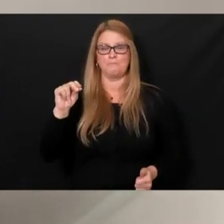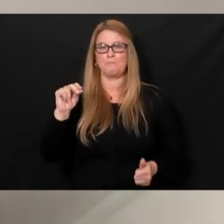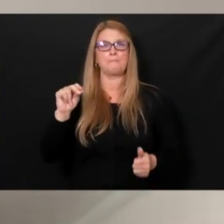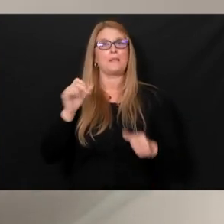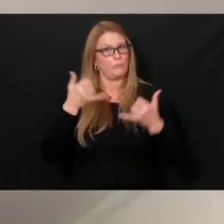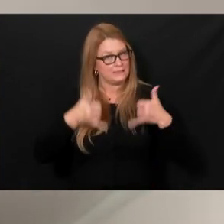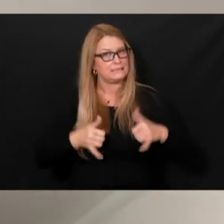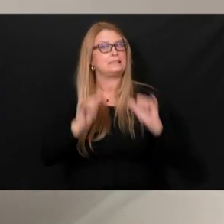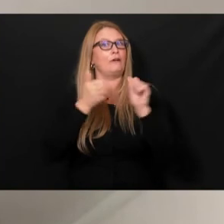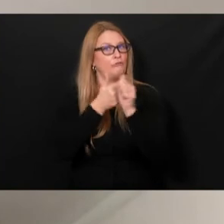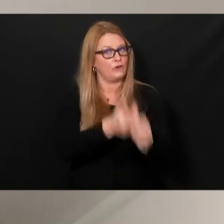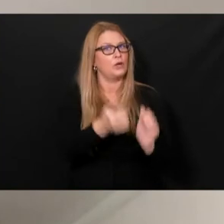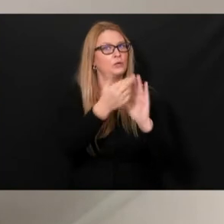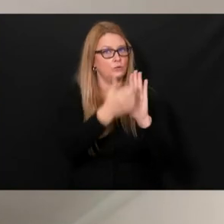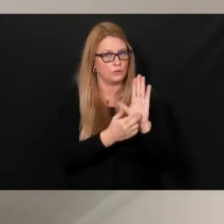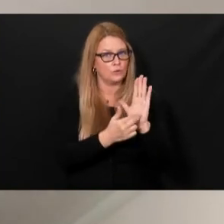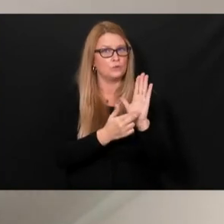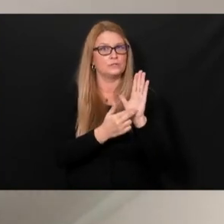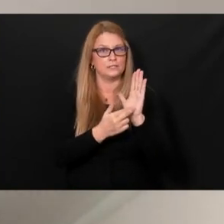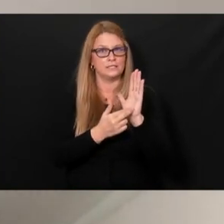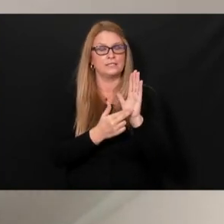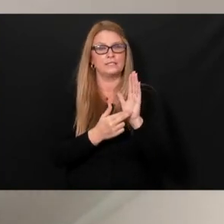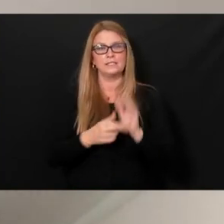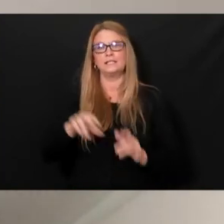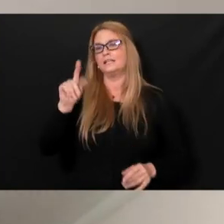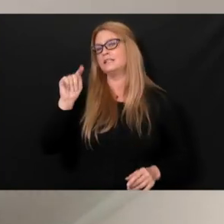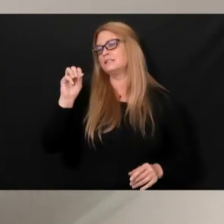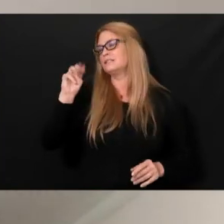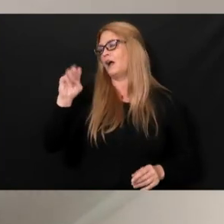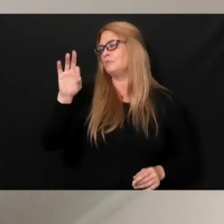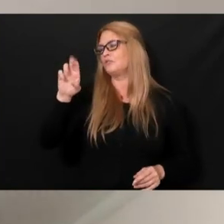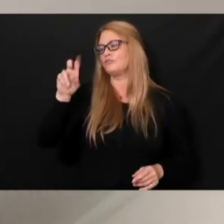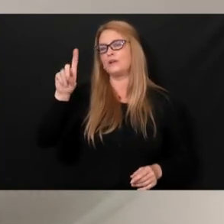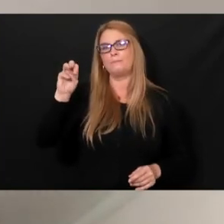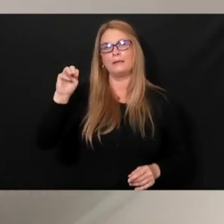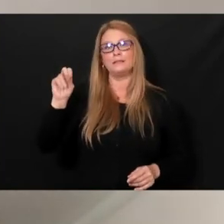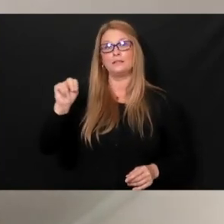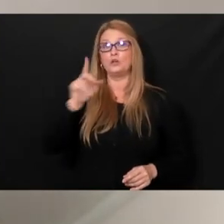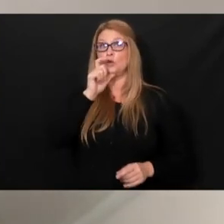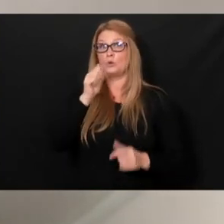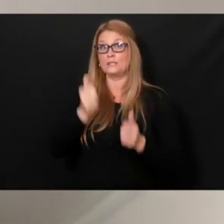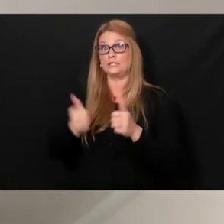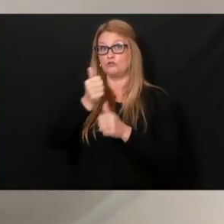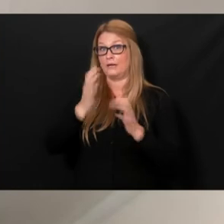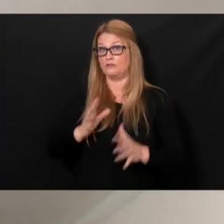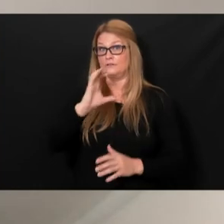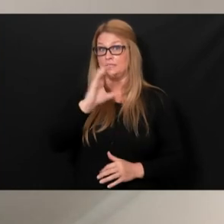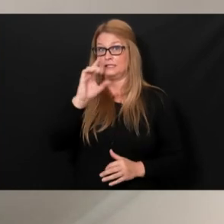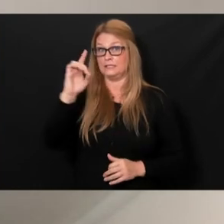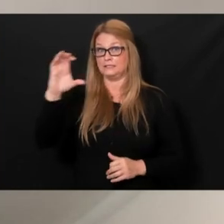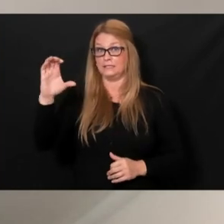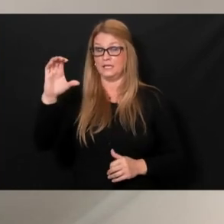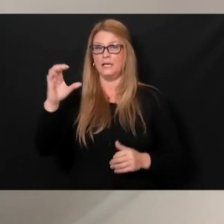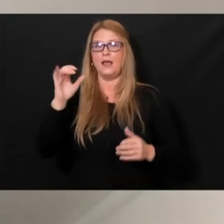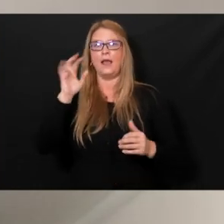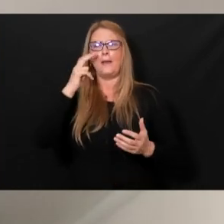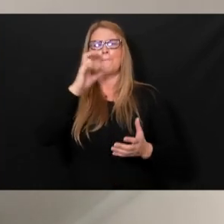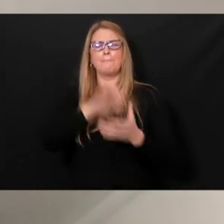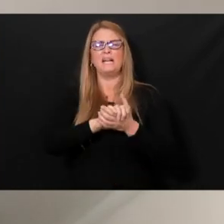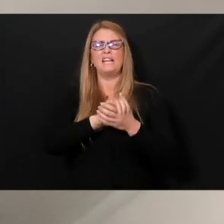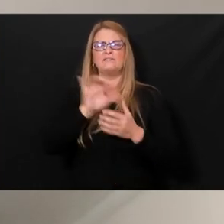do. Tom Frieden, who used to be the director of the Centers for Disease Control, believes that this reduction that we're seeing in West